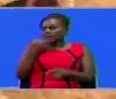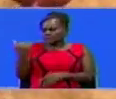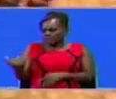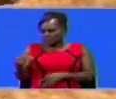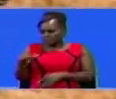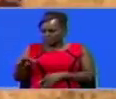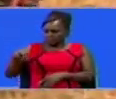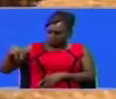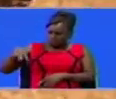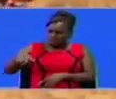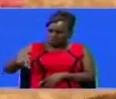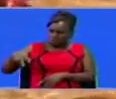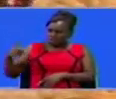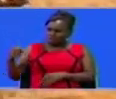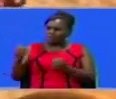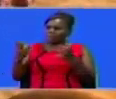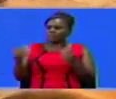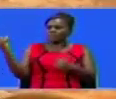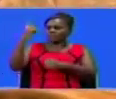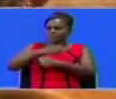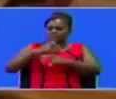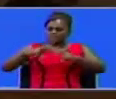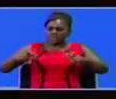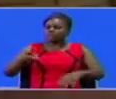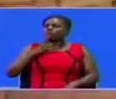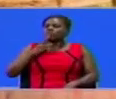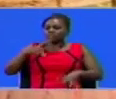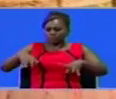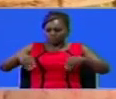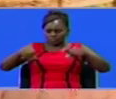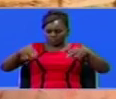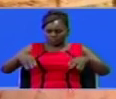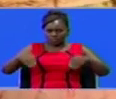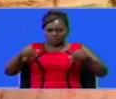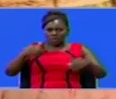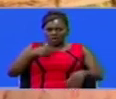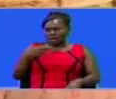man has been on the road for several days in search of grass and water.